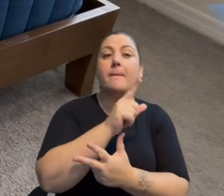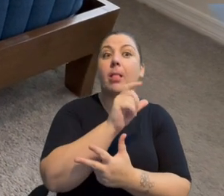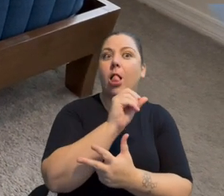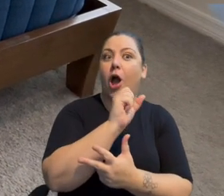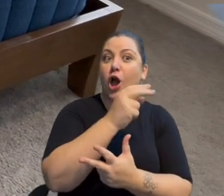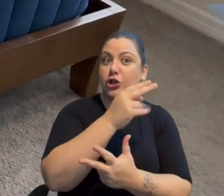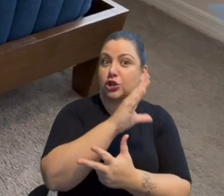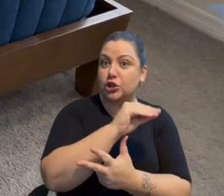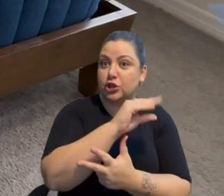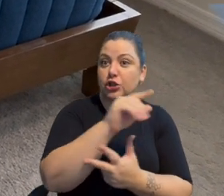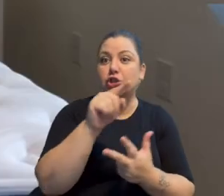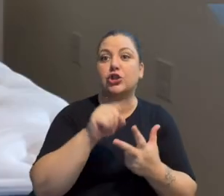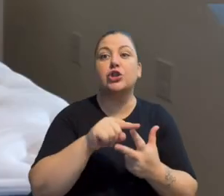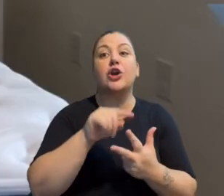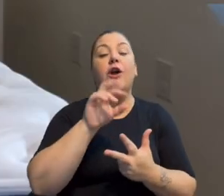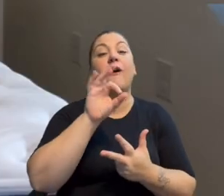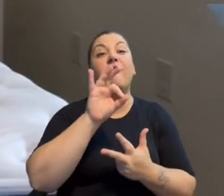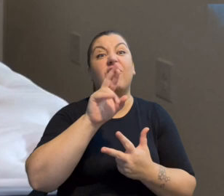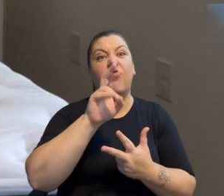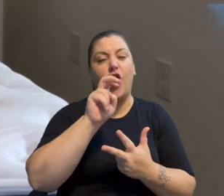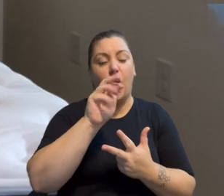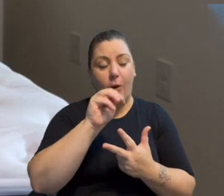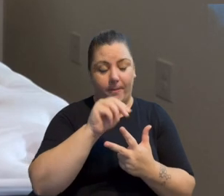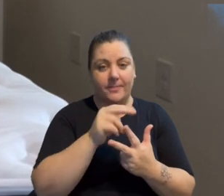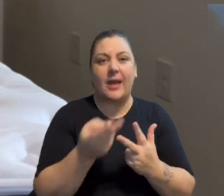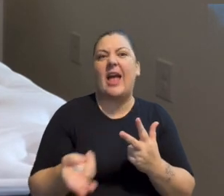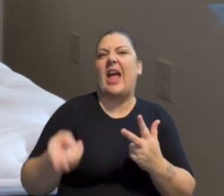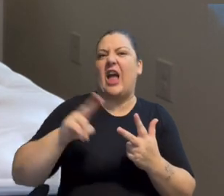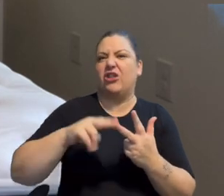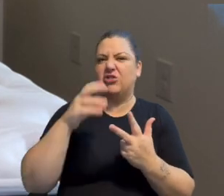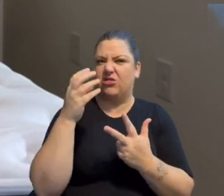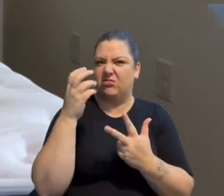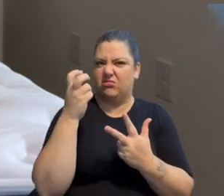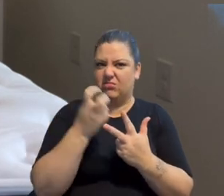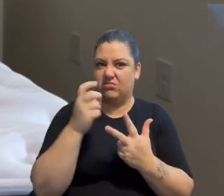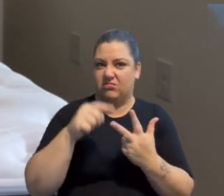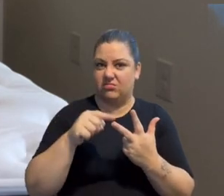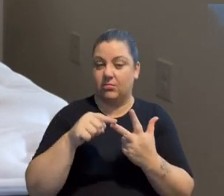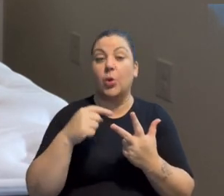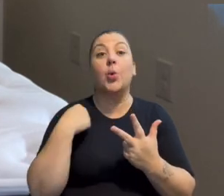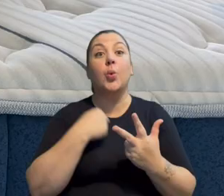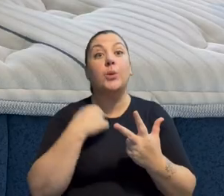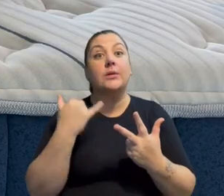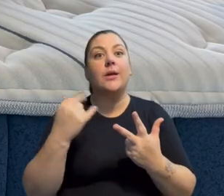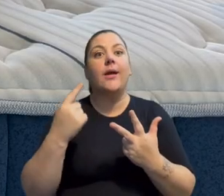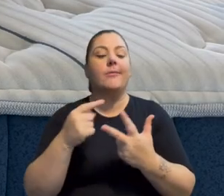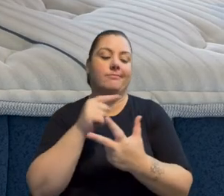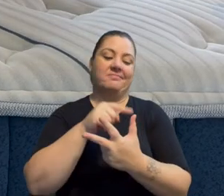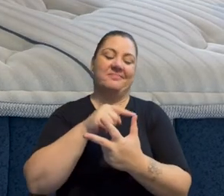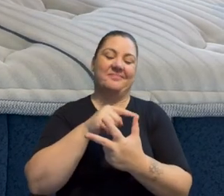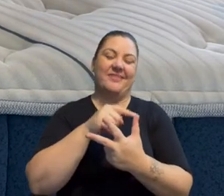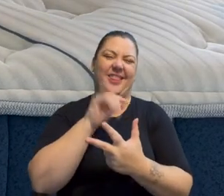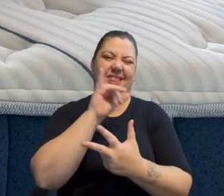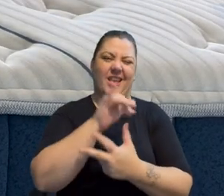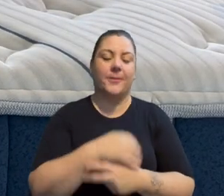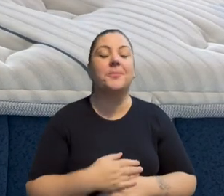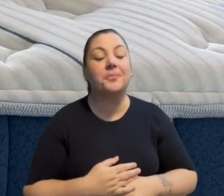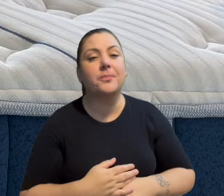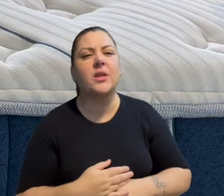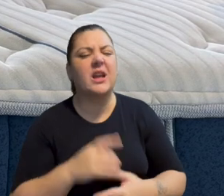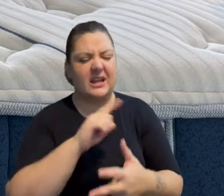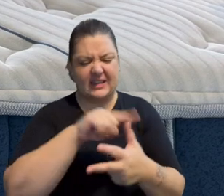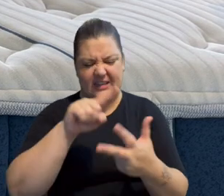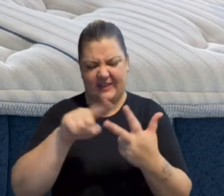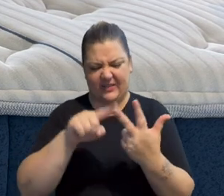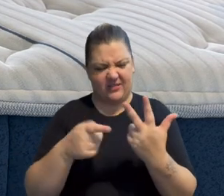Firm, and Extra Firm. We are reviewing the Luxury Plush Feel. So depending on how you sleep, that would